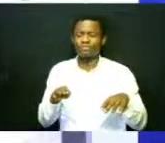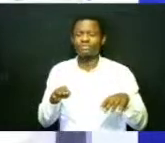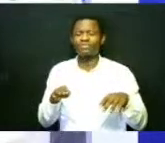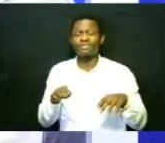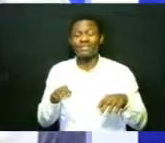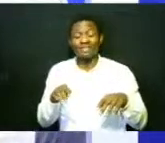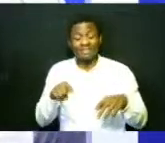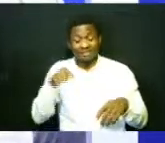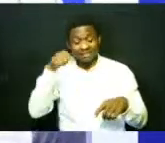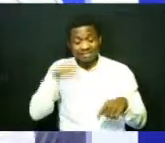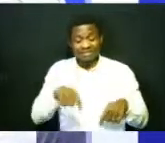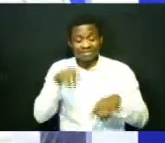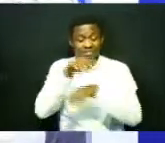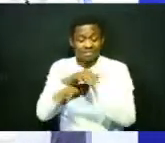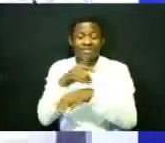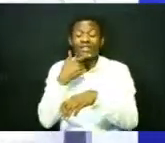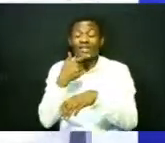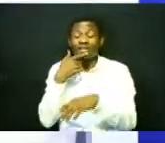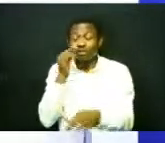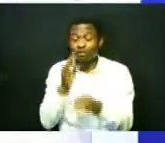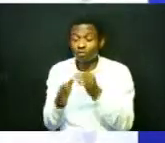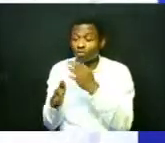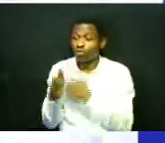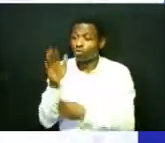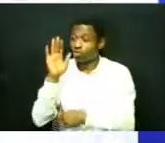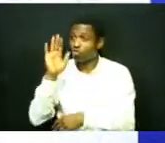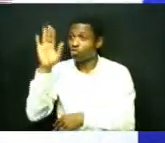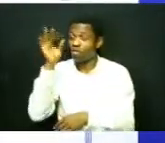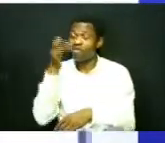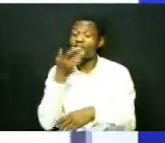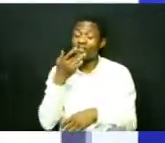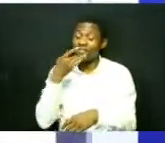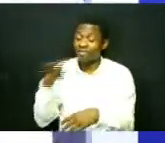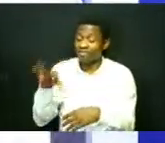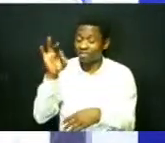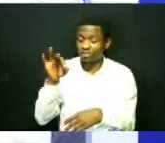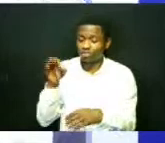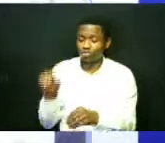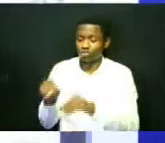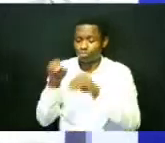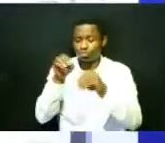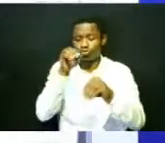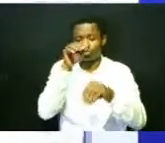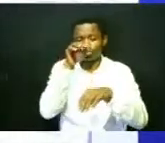when the favor of the Lord locates you, he puts you on your